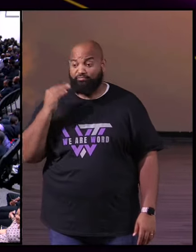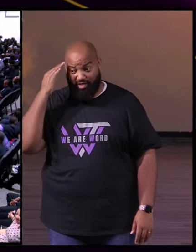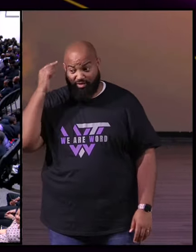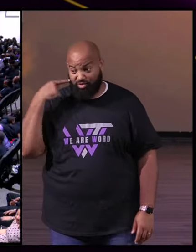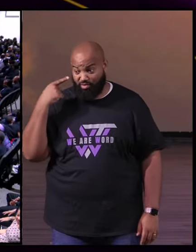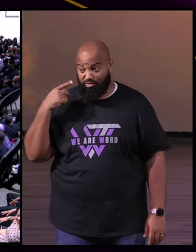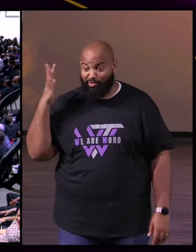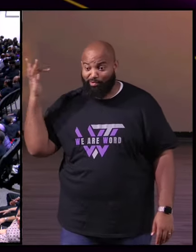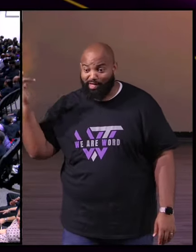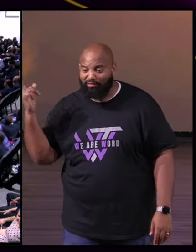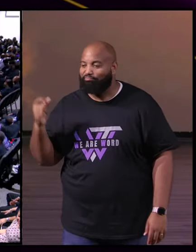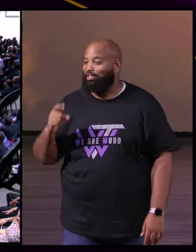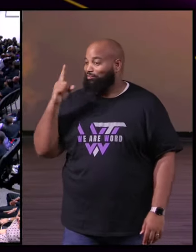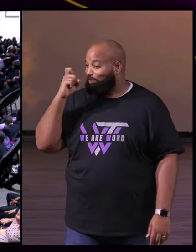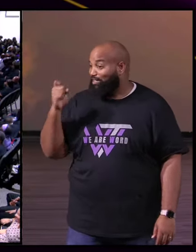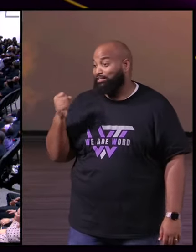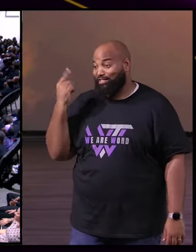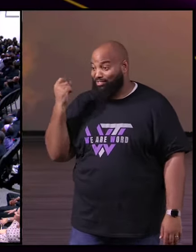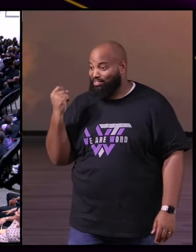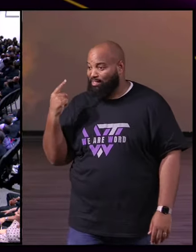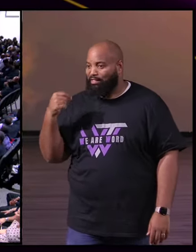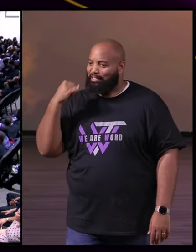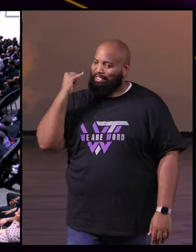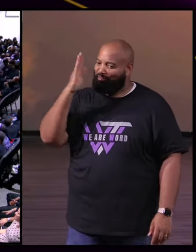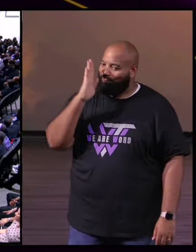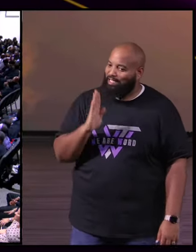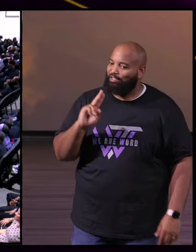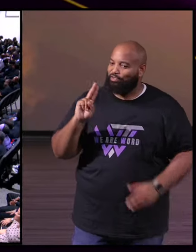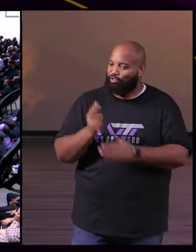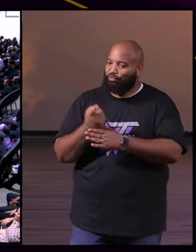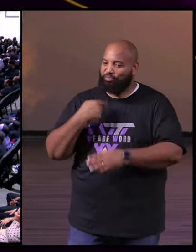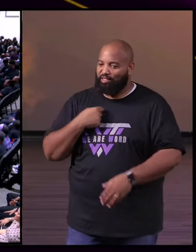Because they recognize that if God is going to use me, I can't